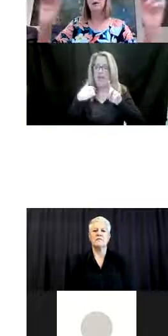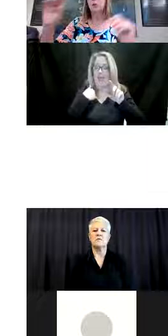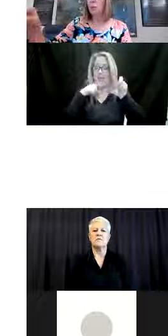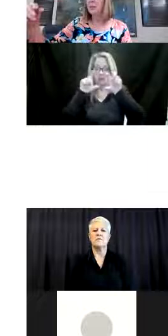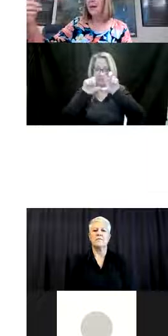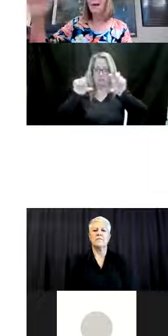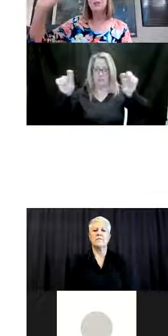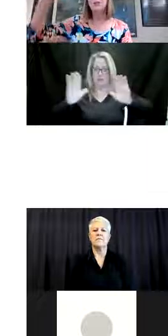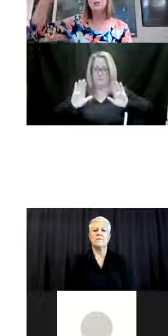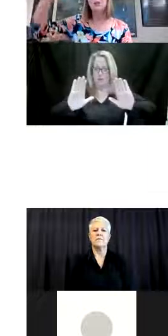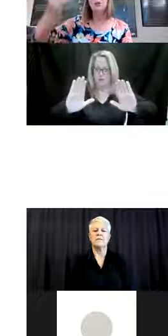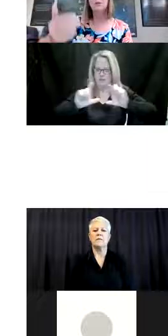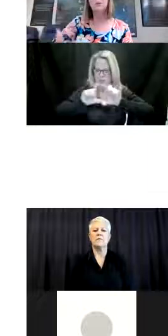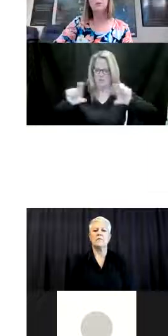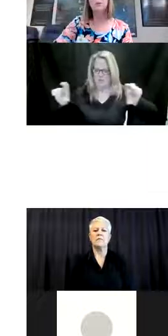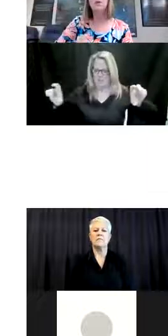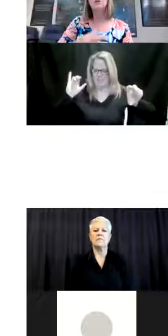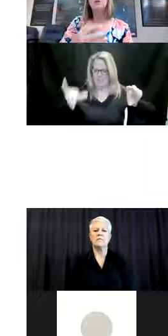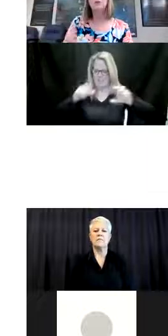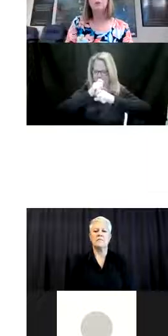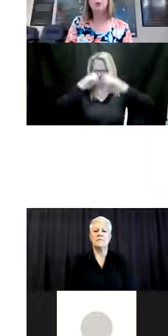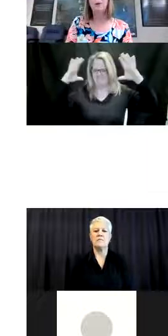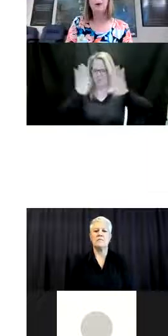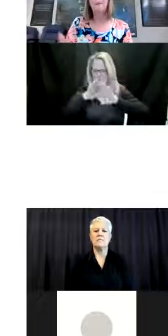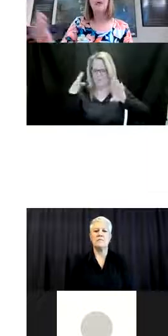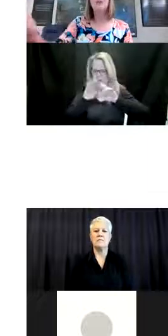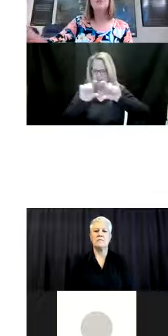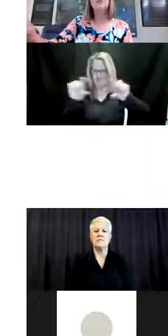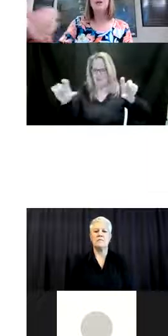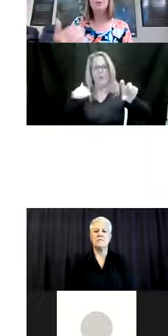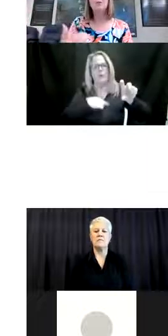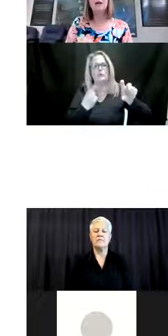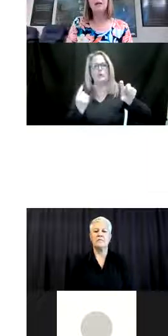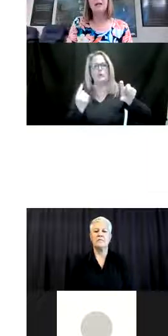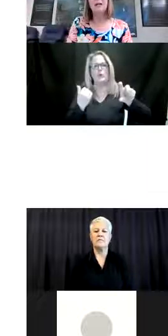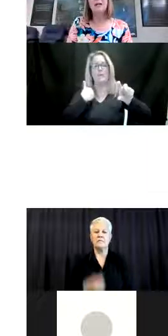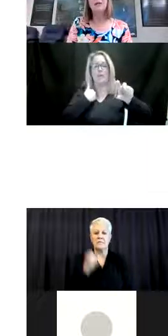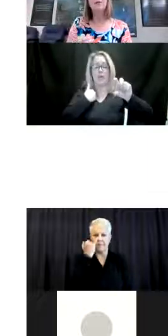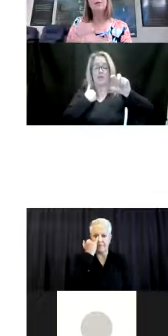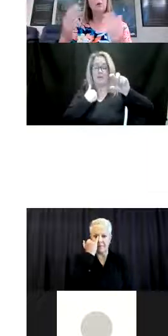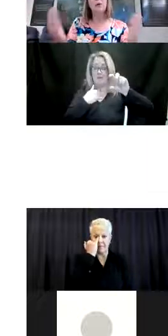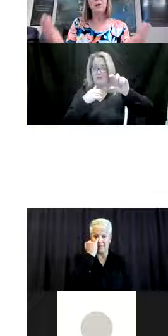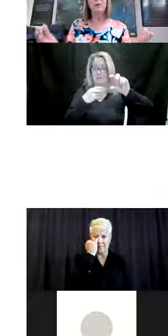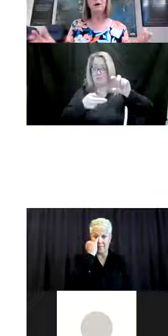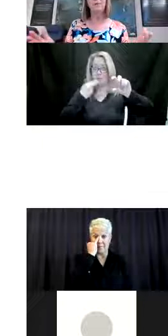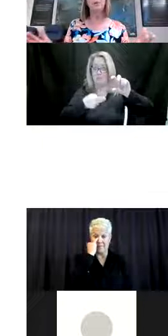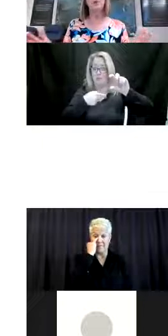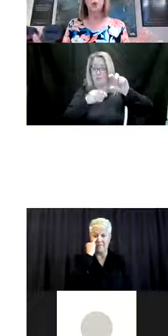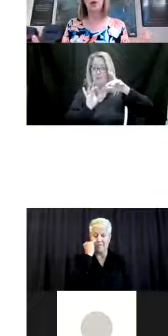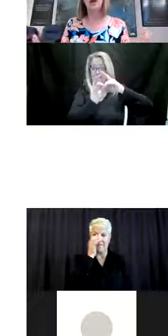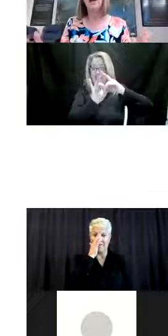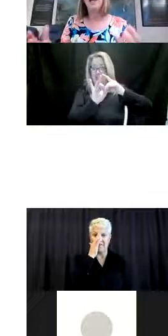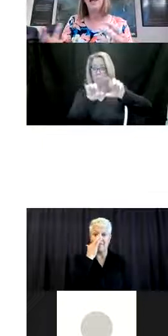push bar. So we attached this string of spoons to the push bar. The sun was coming in through the window of